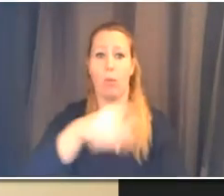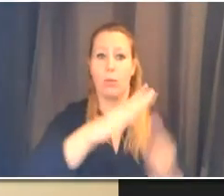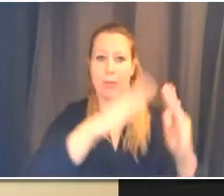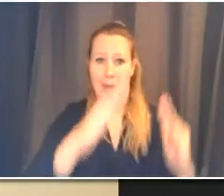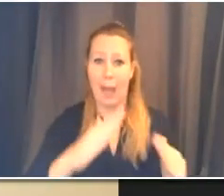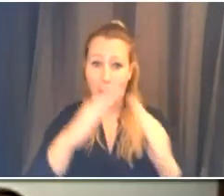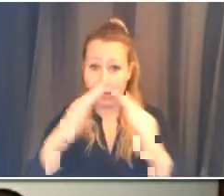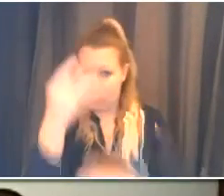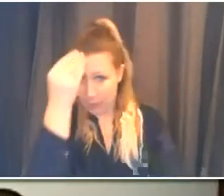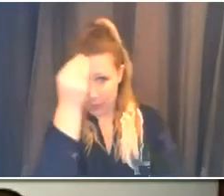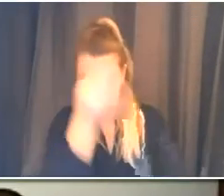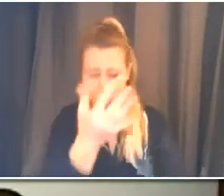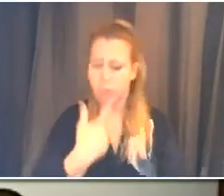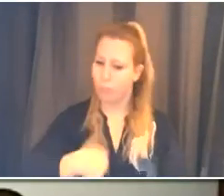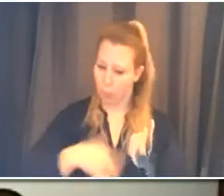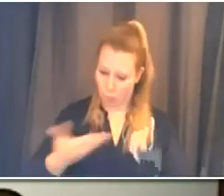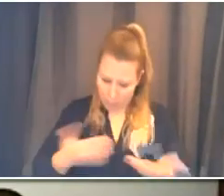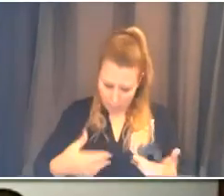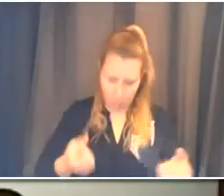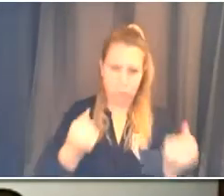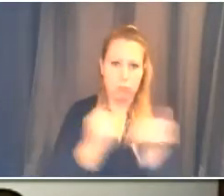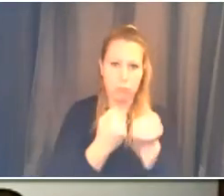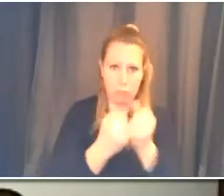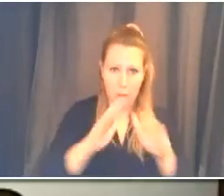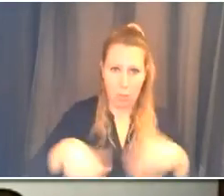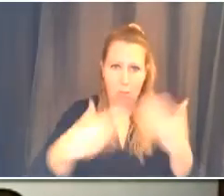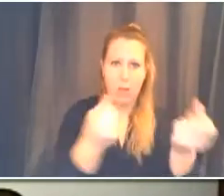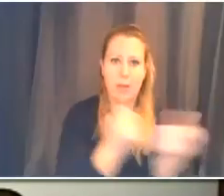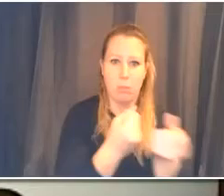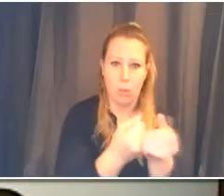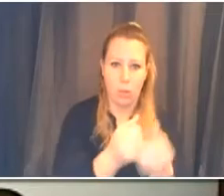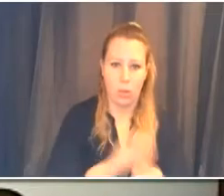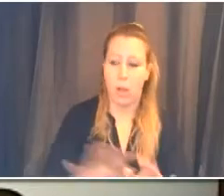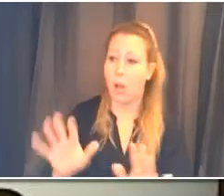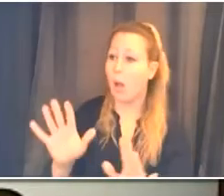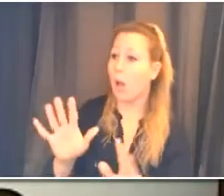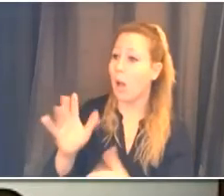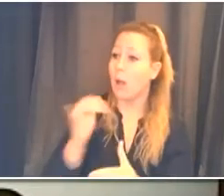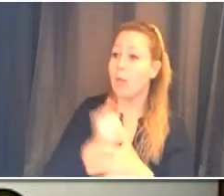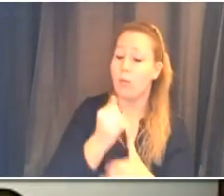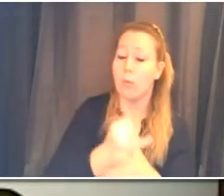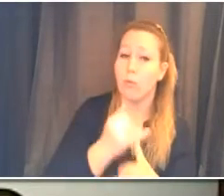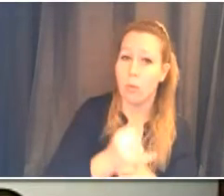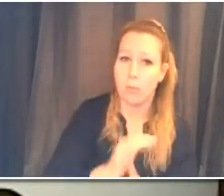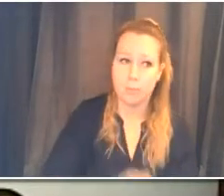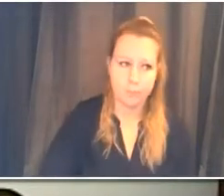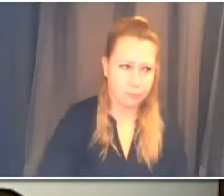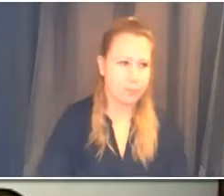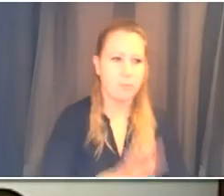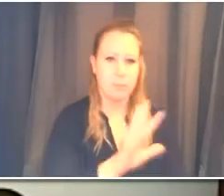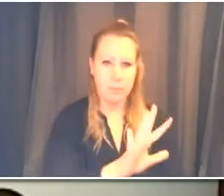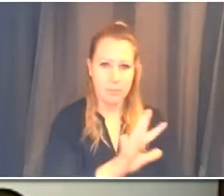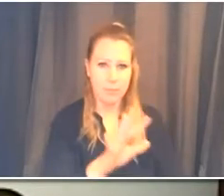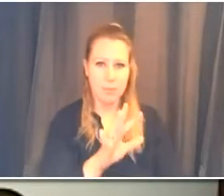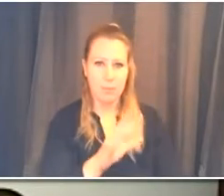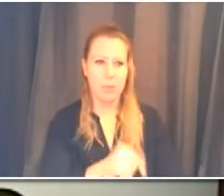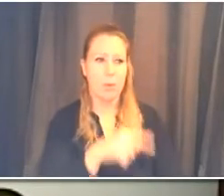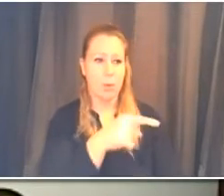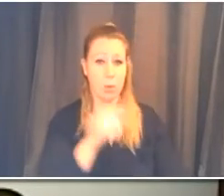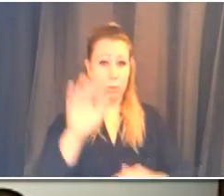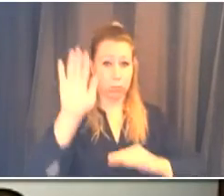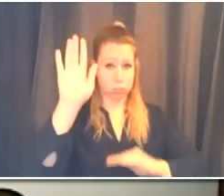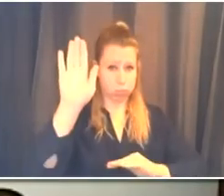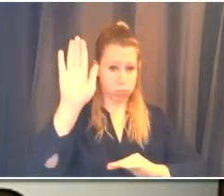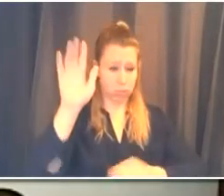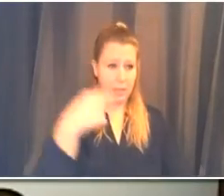that correct those are the high propensity Children at Risk and elderly households that have been designated the most at risk in every